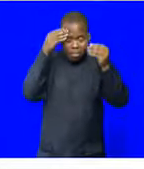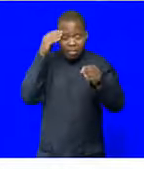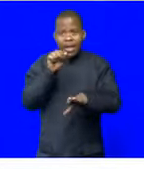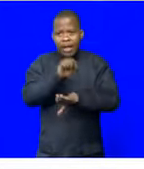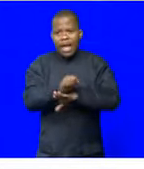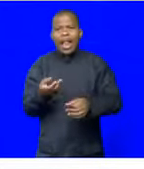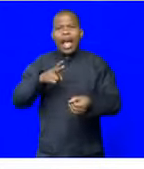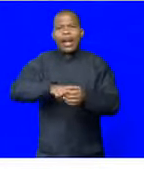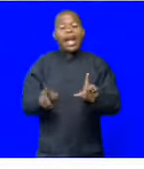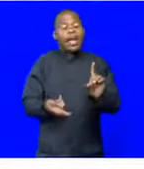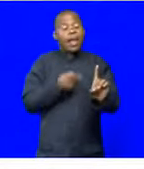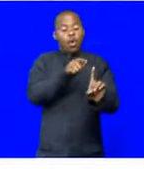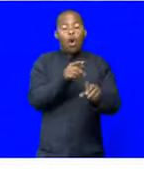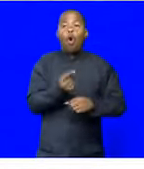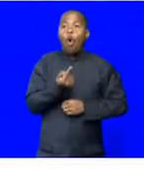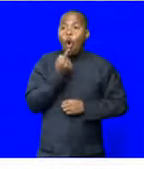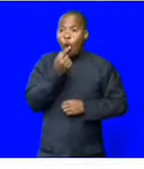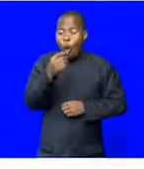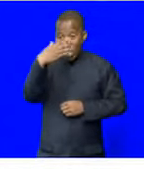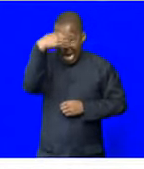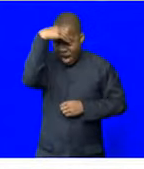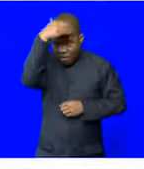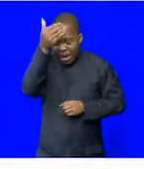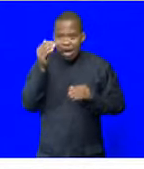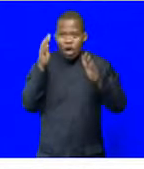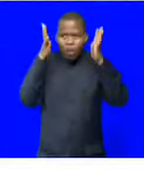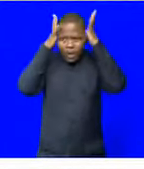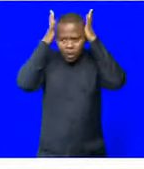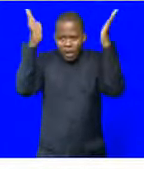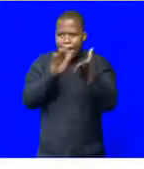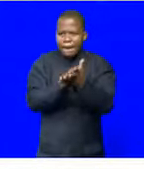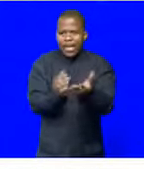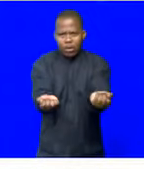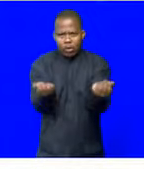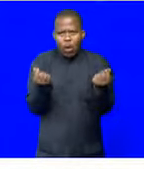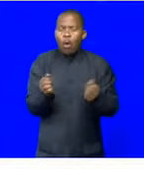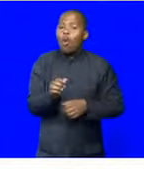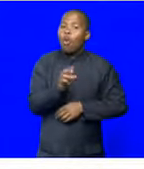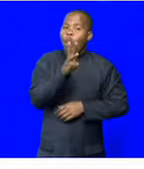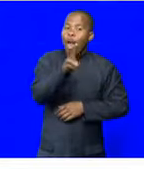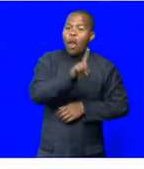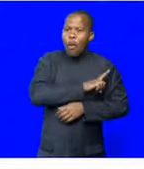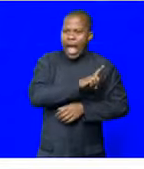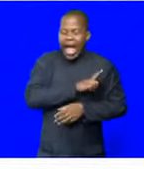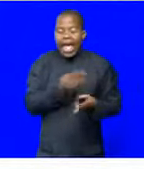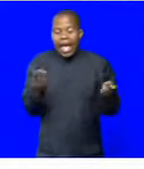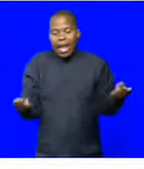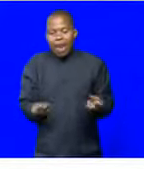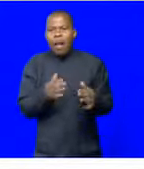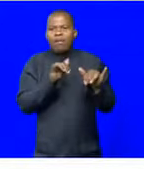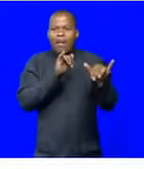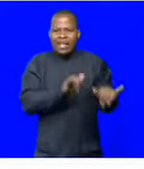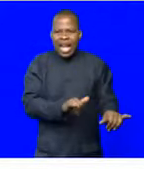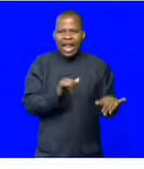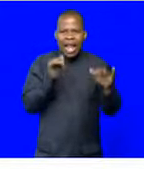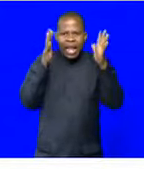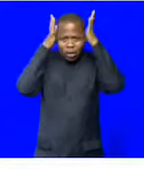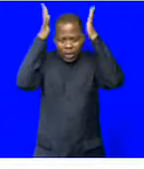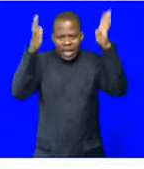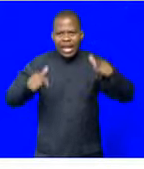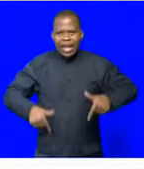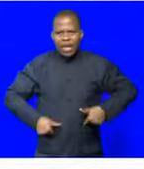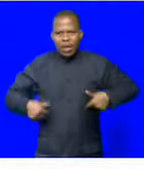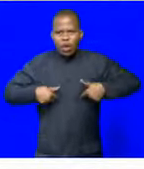batawuchubeka babambise uhulumende wakuleli kude kuthuthuke impilo tesive sakulela live lesilapha eSwatini. Tindzaba Eswatini